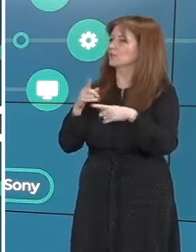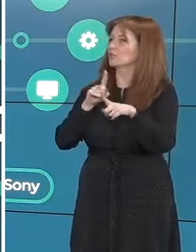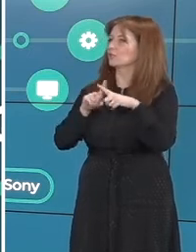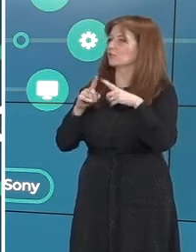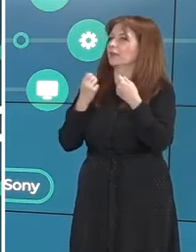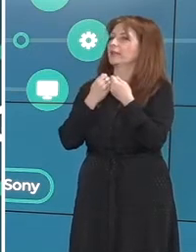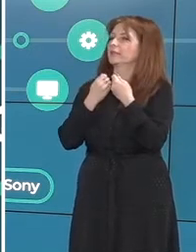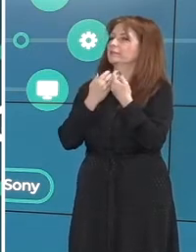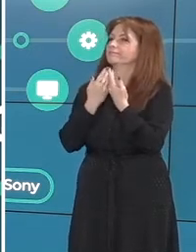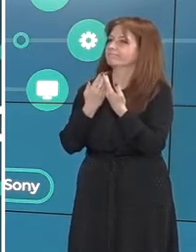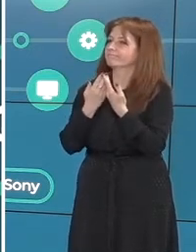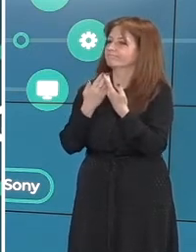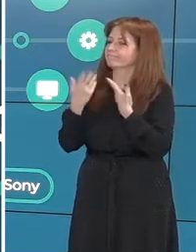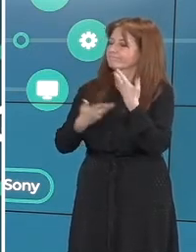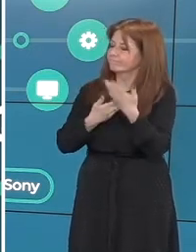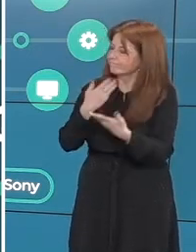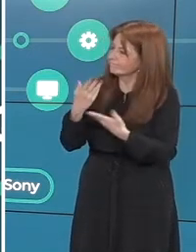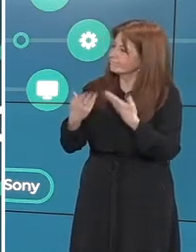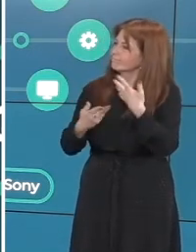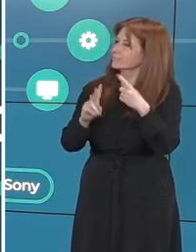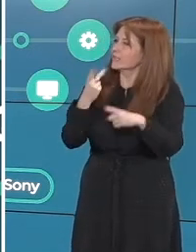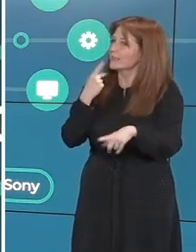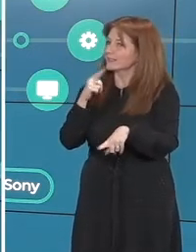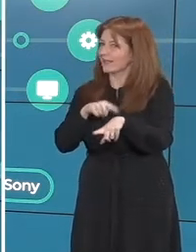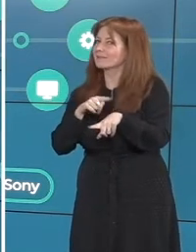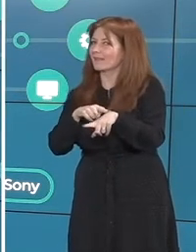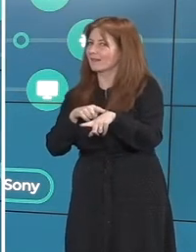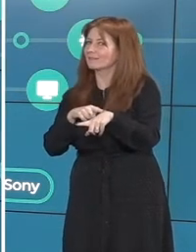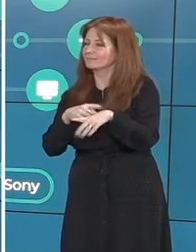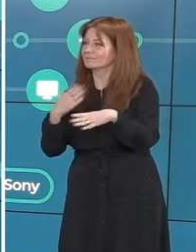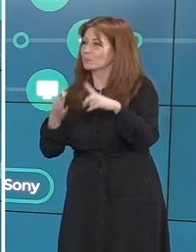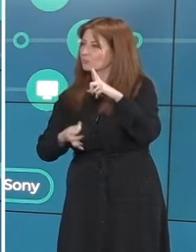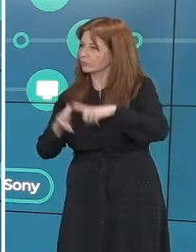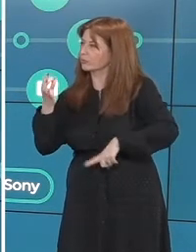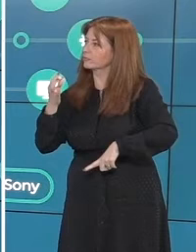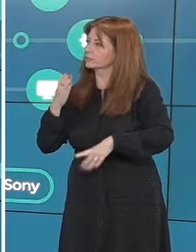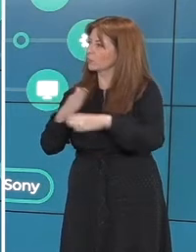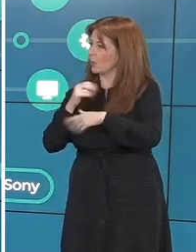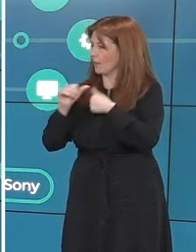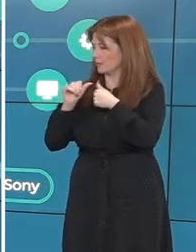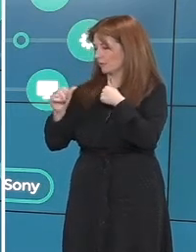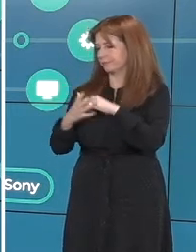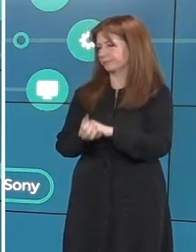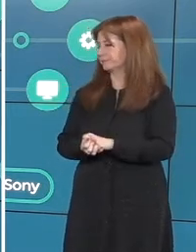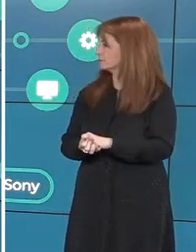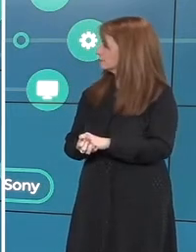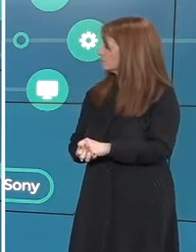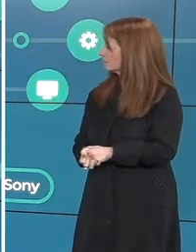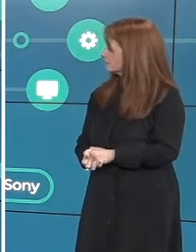And that second time, it actually went much better. That's great. Oh, thank you, Sharon. I